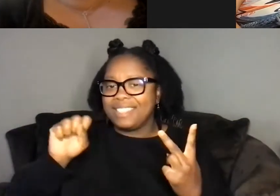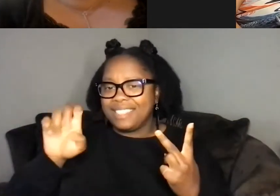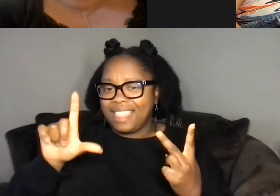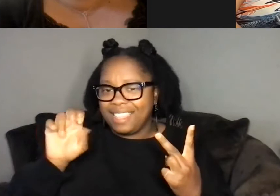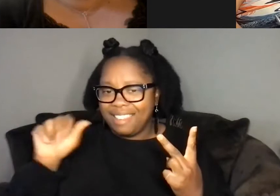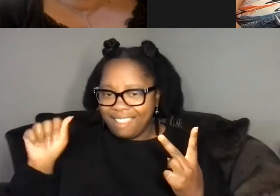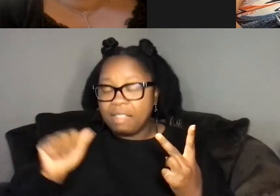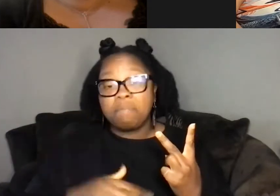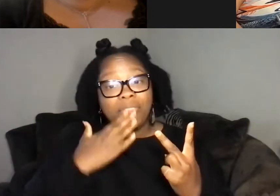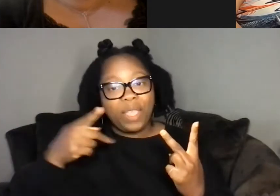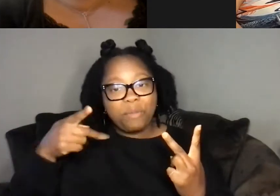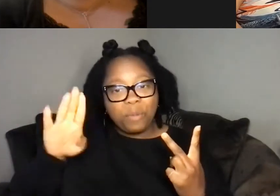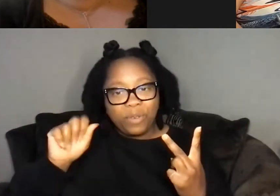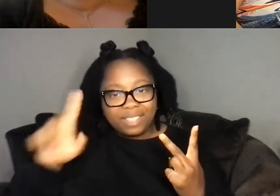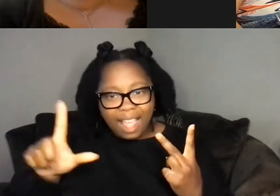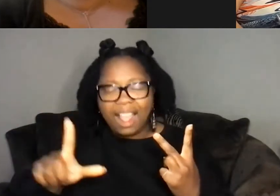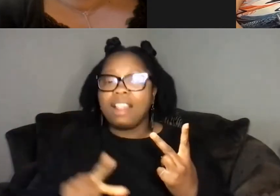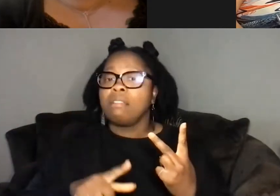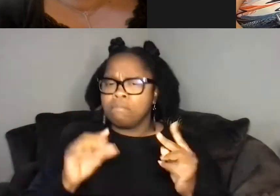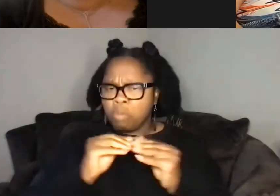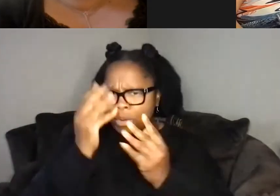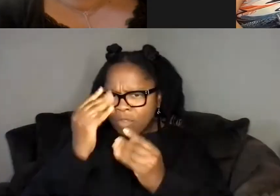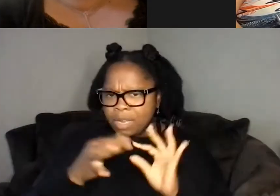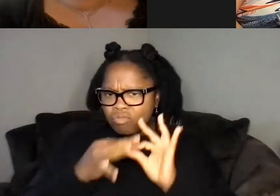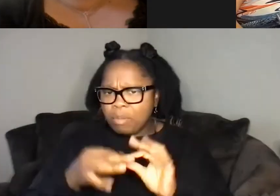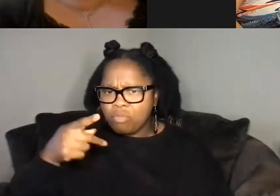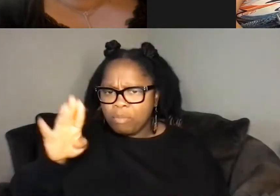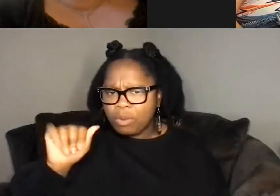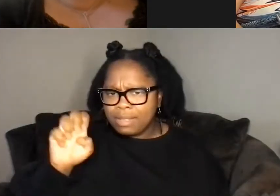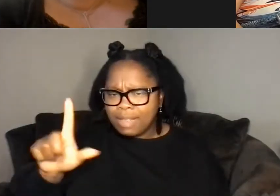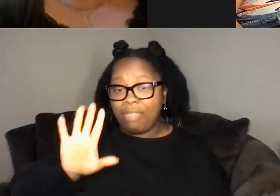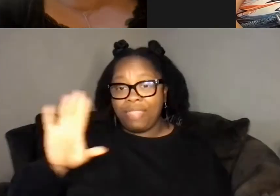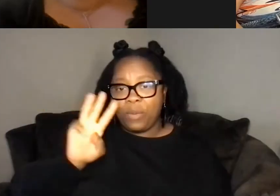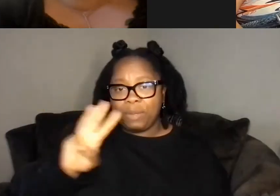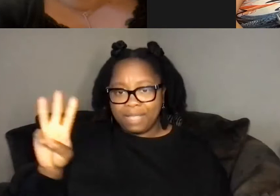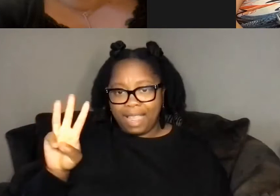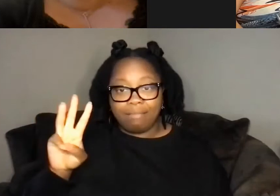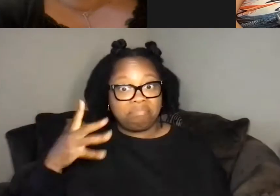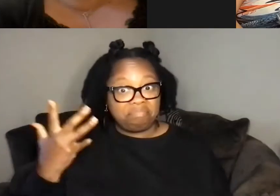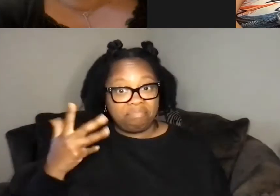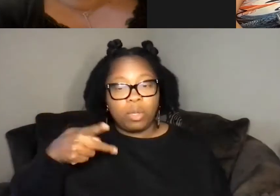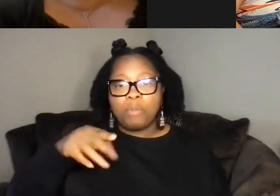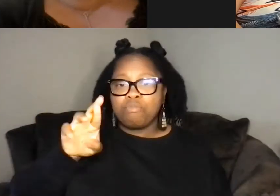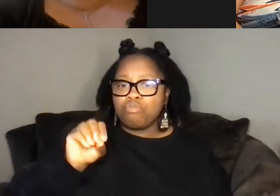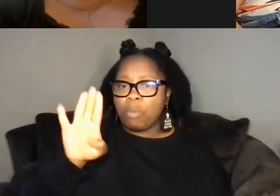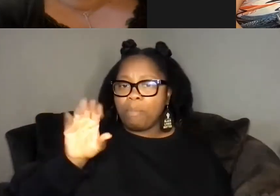So thank you, Pro Bono ASL. You can find out more about Pro Bono ASL at their website, which is simply